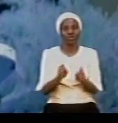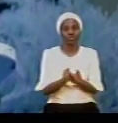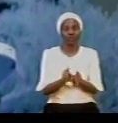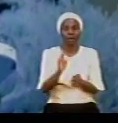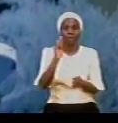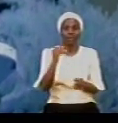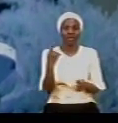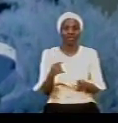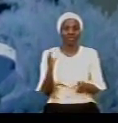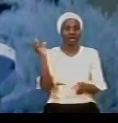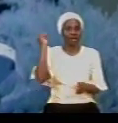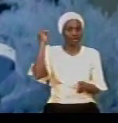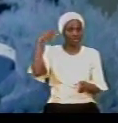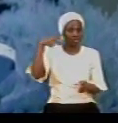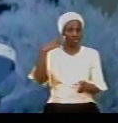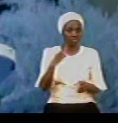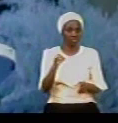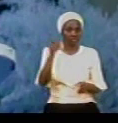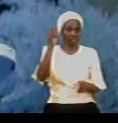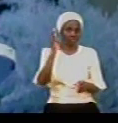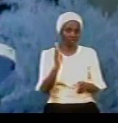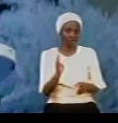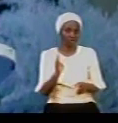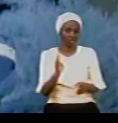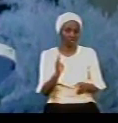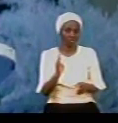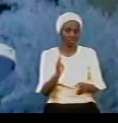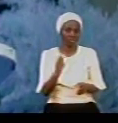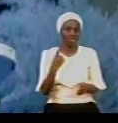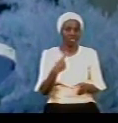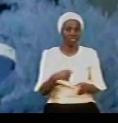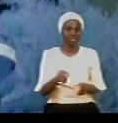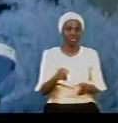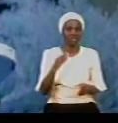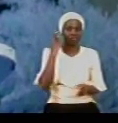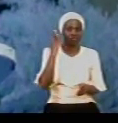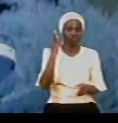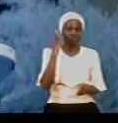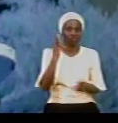ministers' conference continues on Monday.